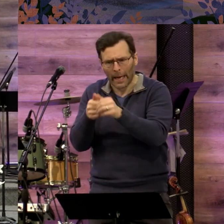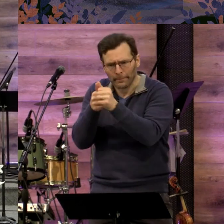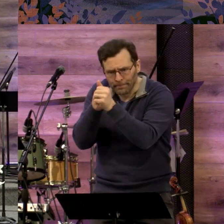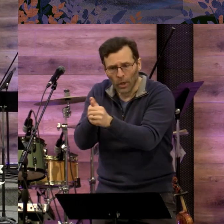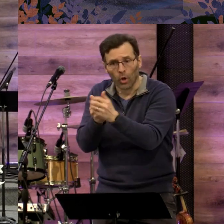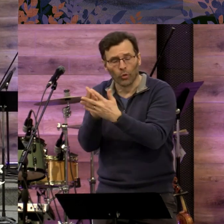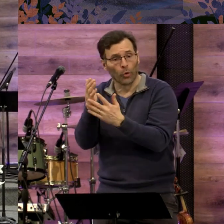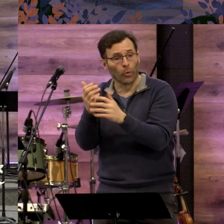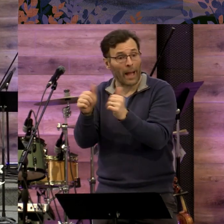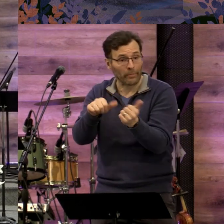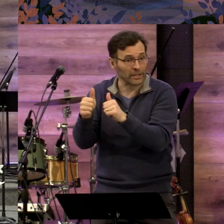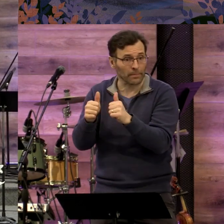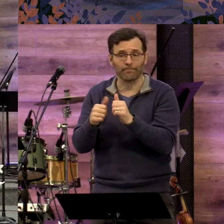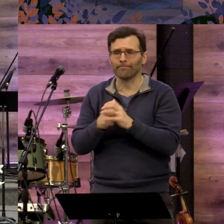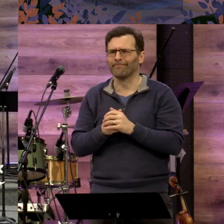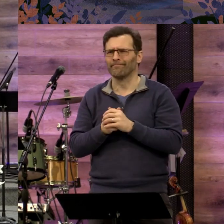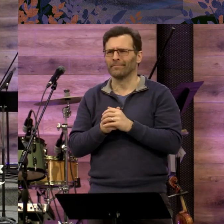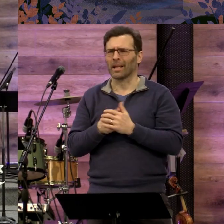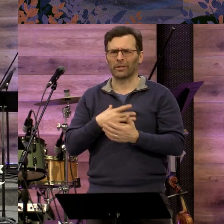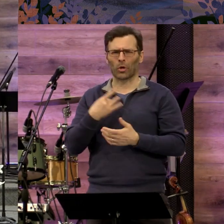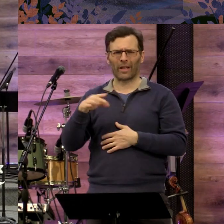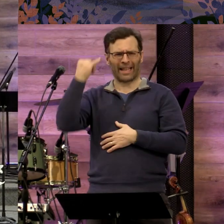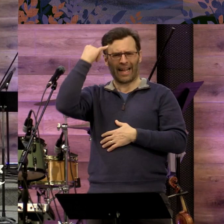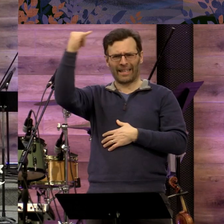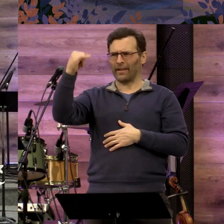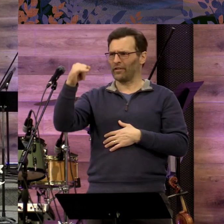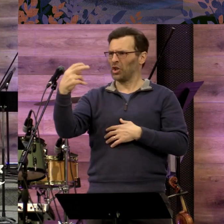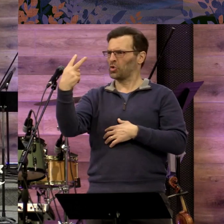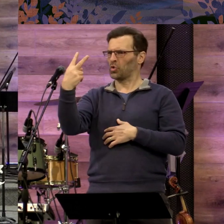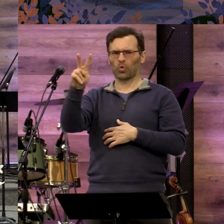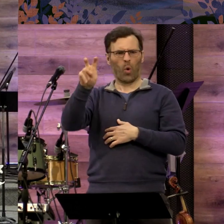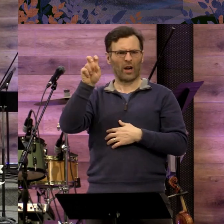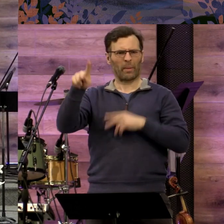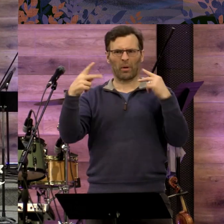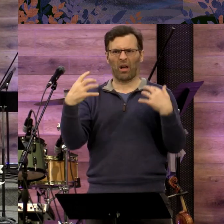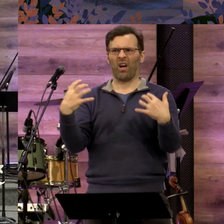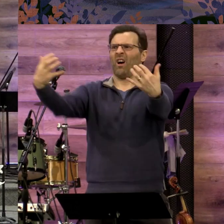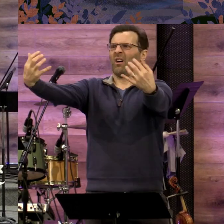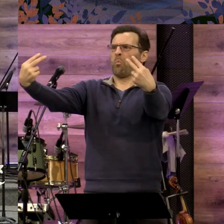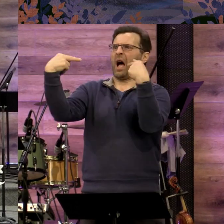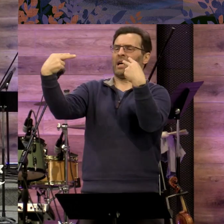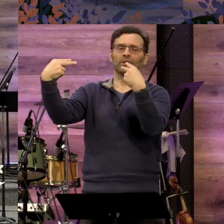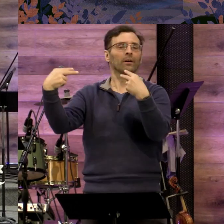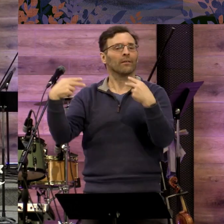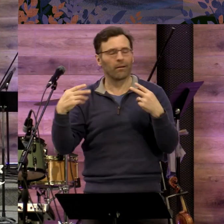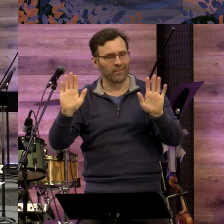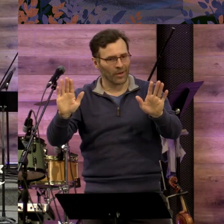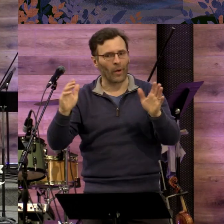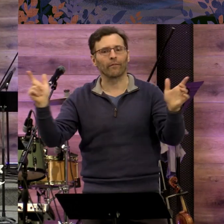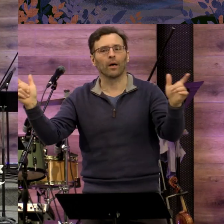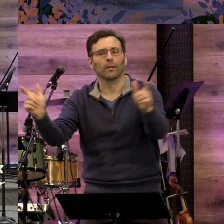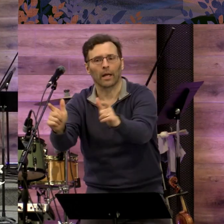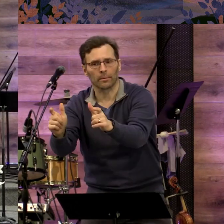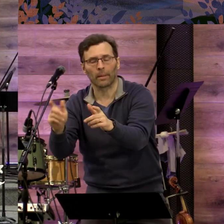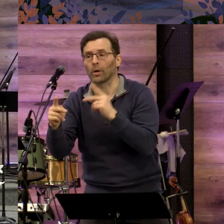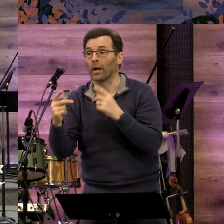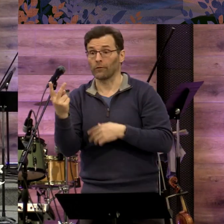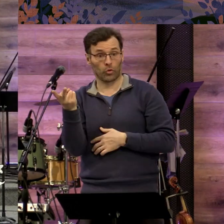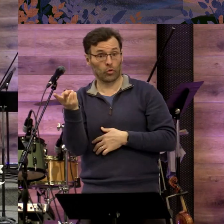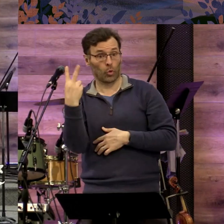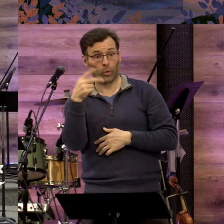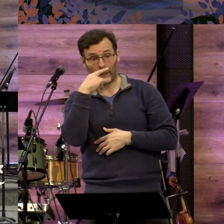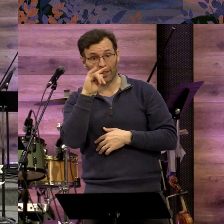baptism, but don't really like the idea of standing up in front of 200 people, this is actually an opportunity for you. We've got two kids that